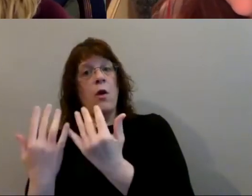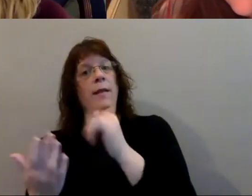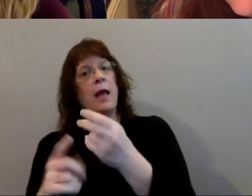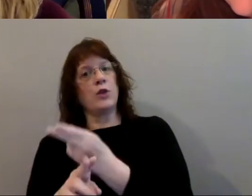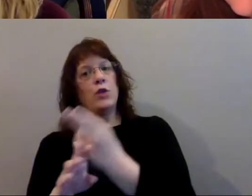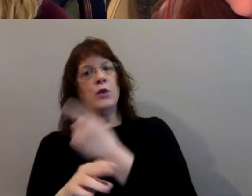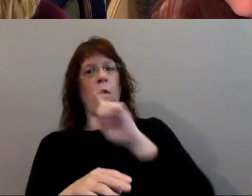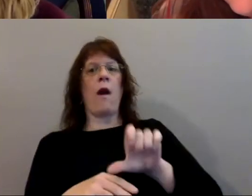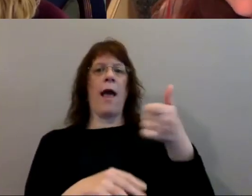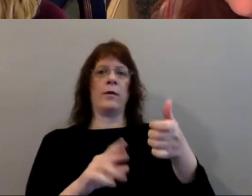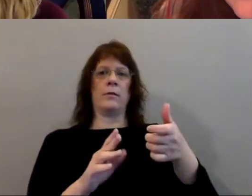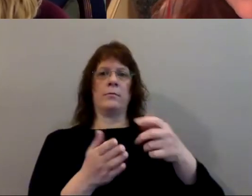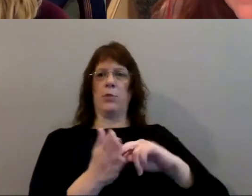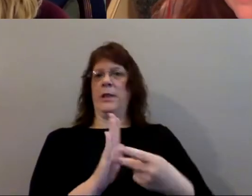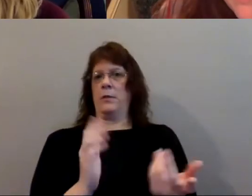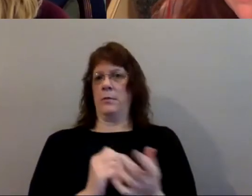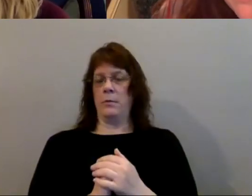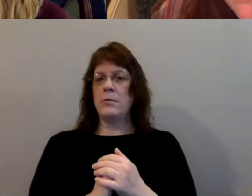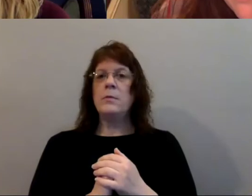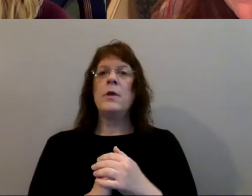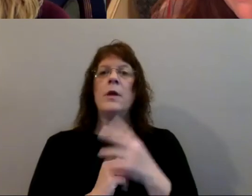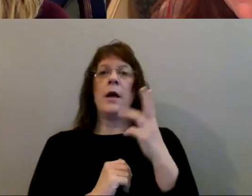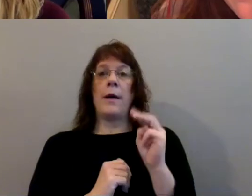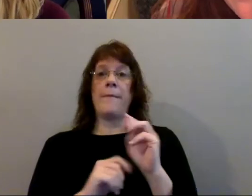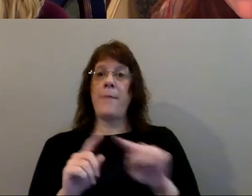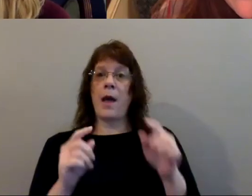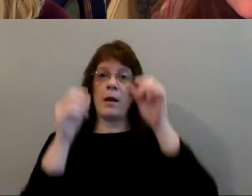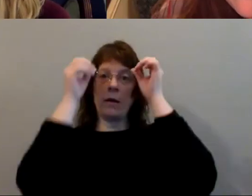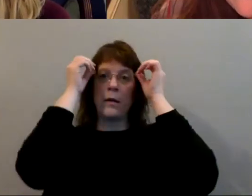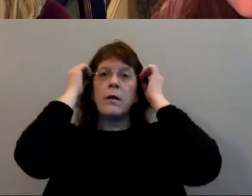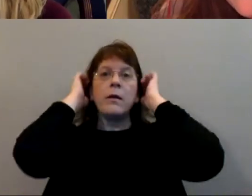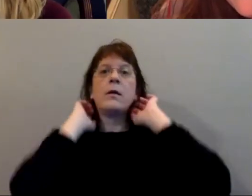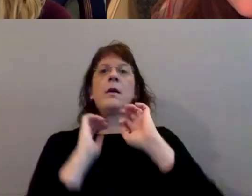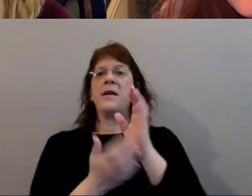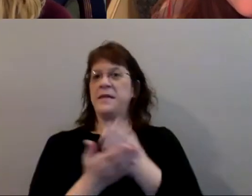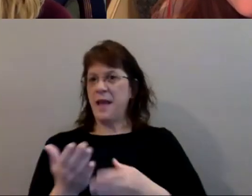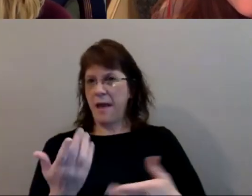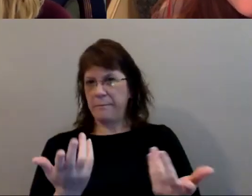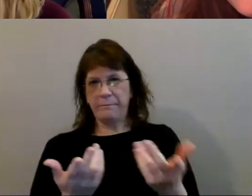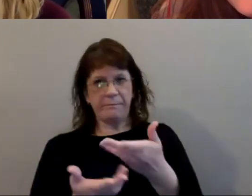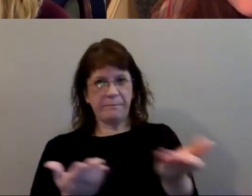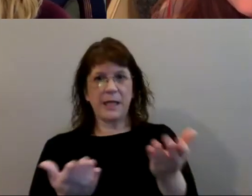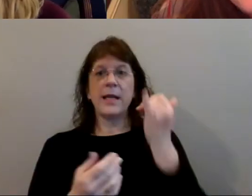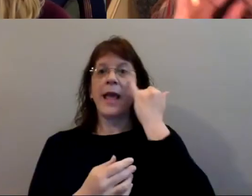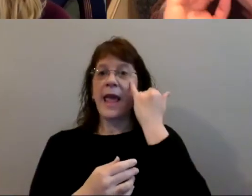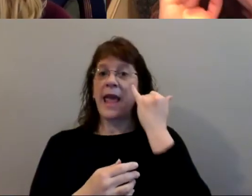other purpose. But there are some caveats to that. Like if they're just emitting the byproducts from the plastic